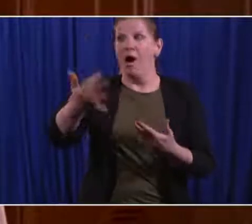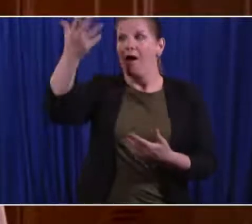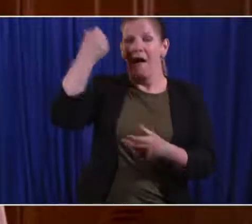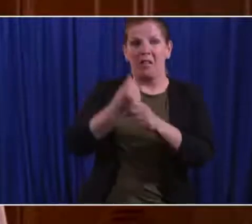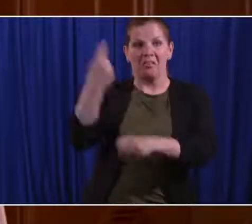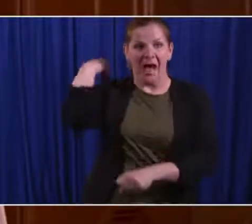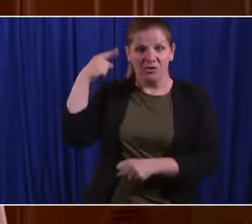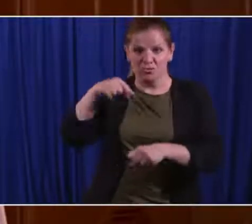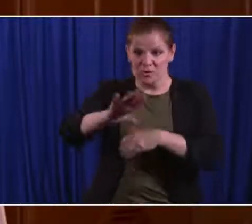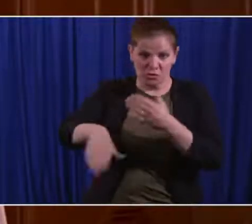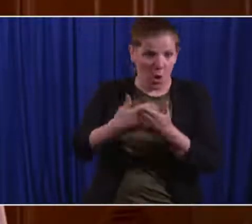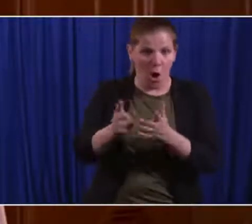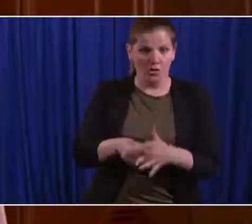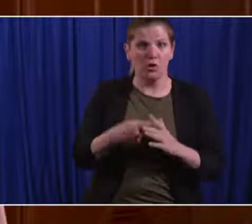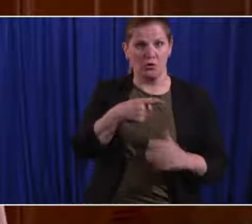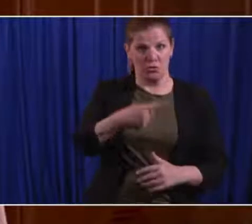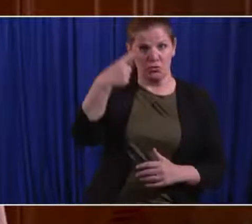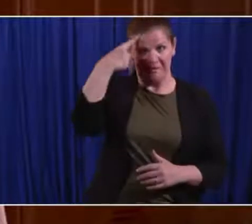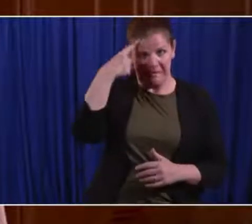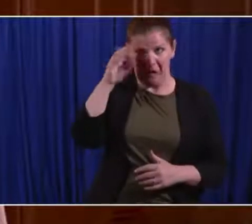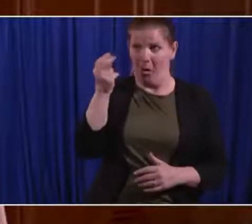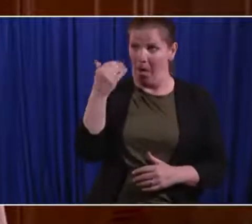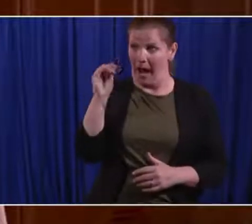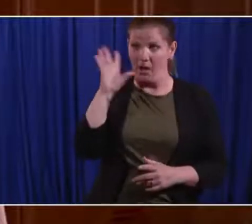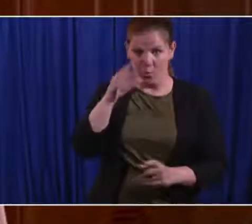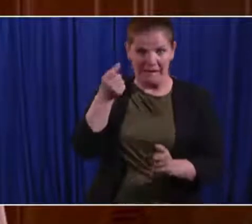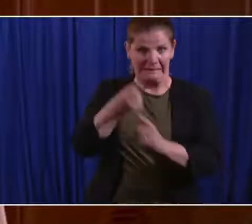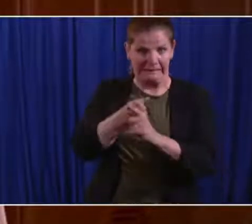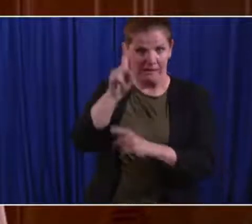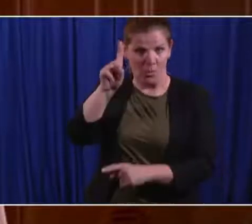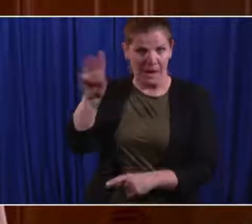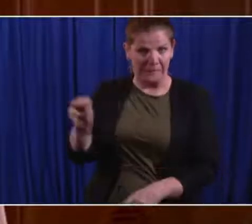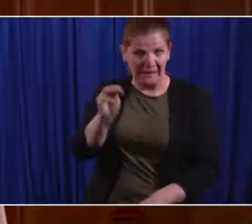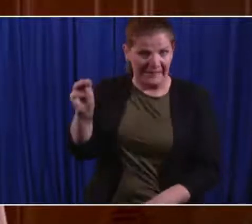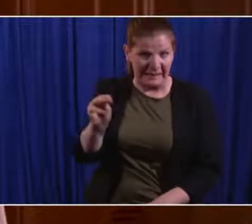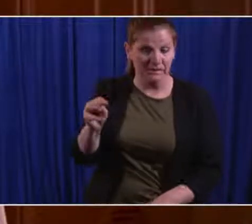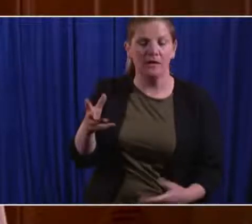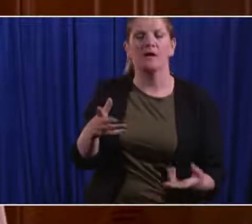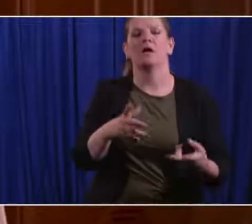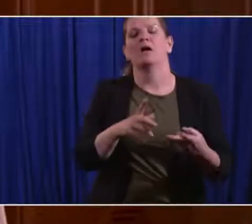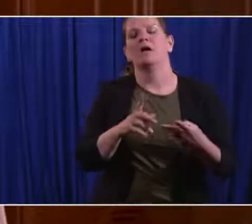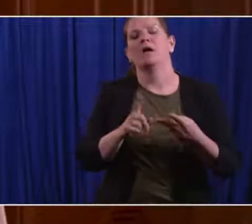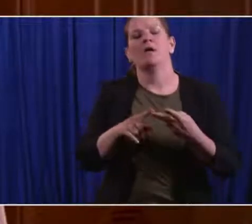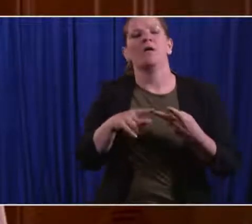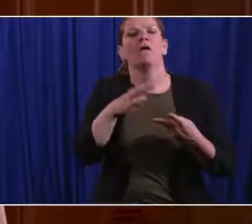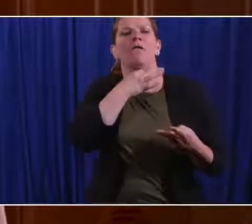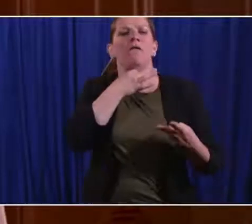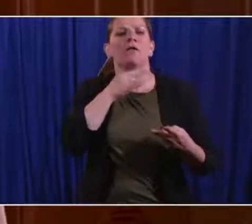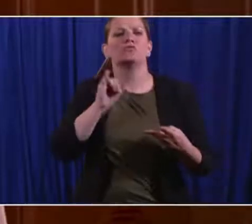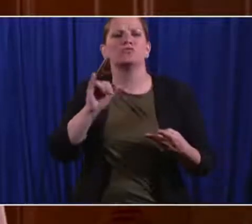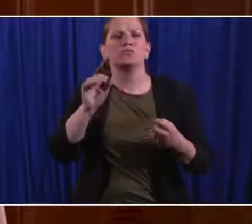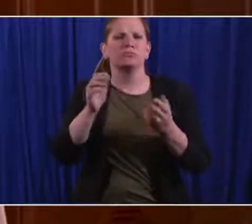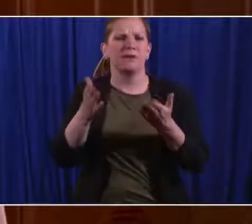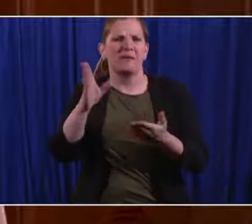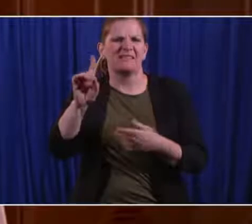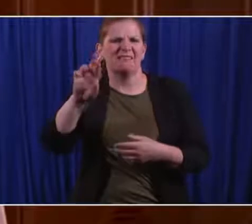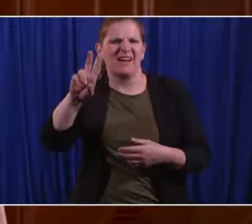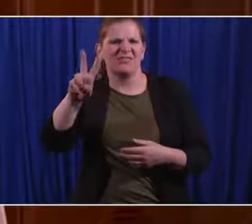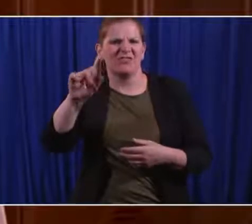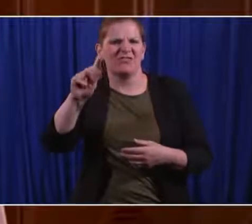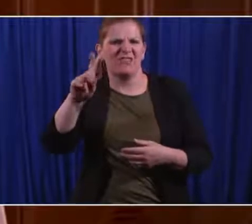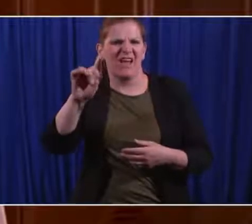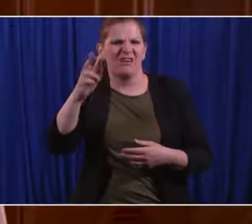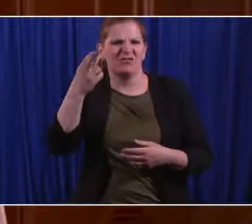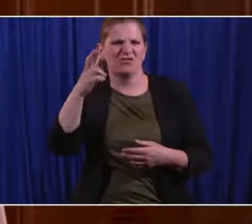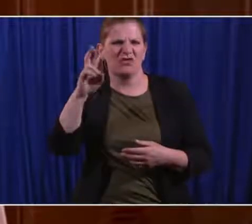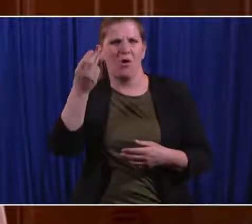also curious, and this is probably a question for Dr. Vanderhoff, as to whether or not there's a certain percentage of these cases that are actually